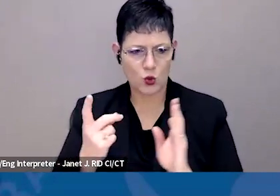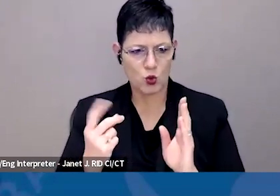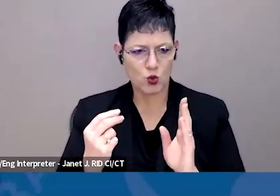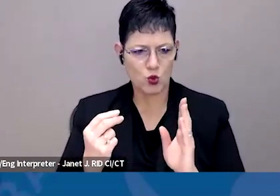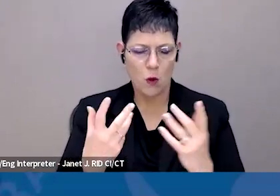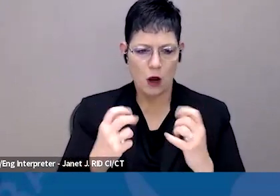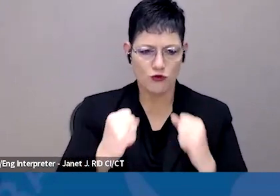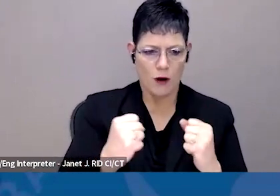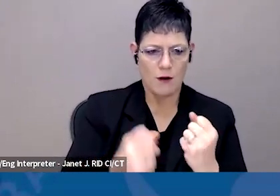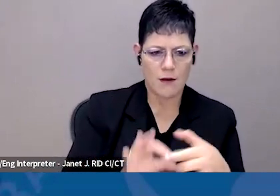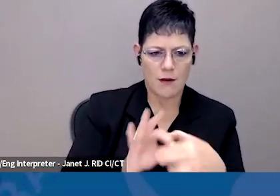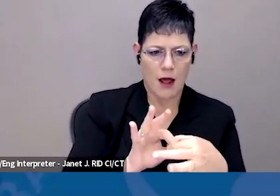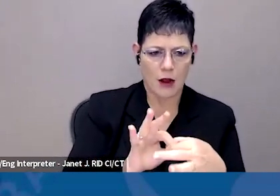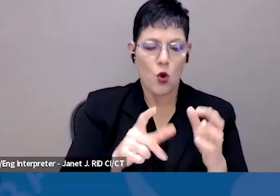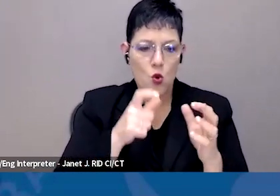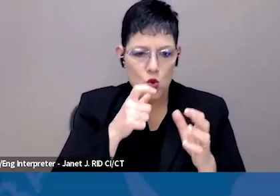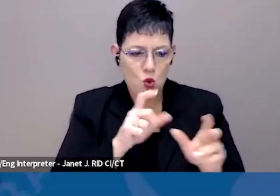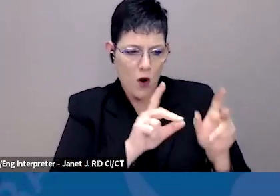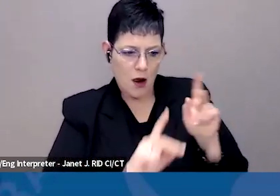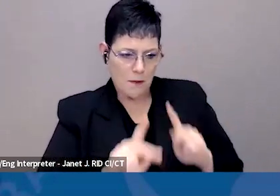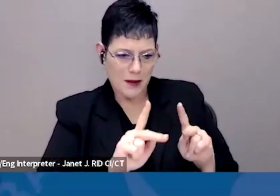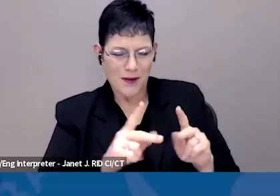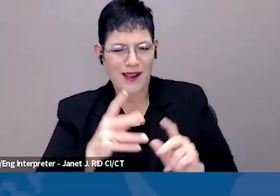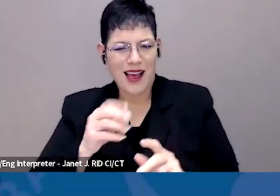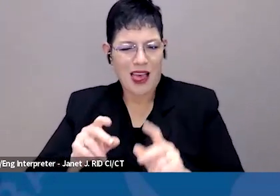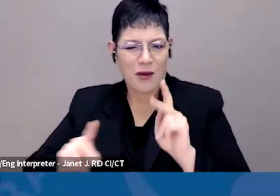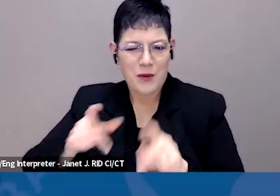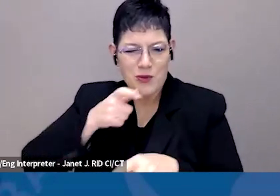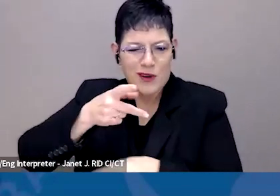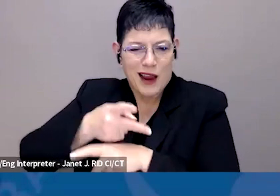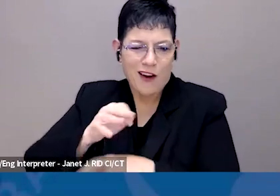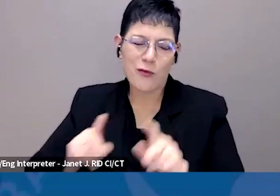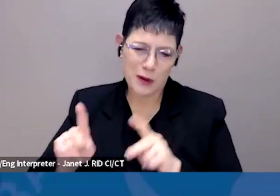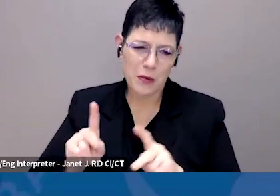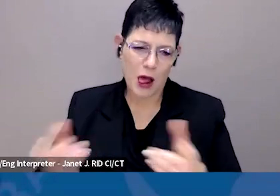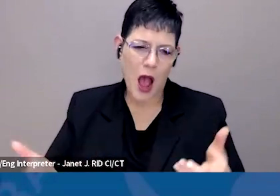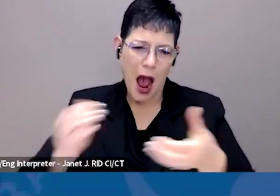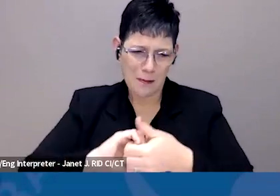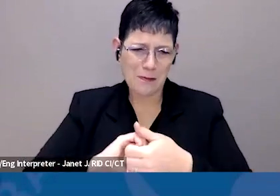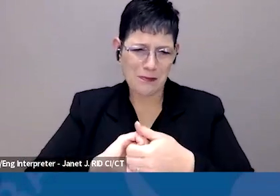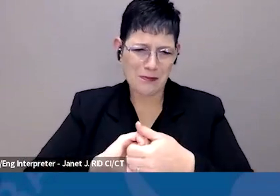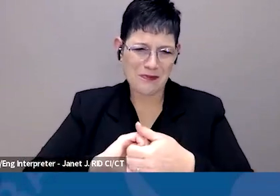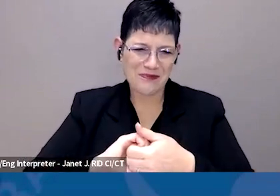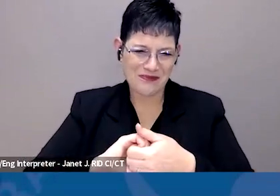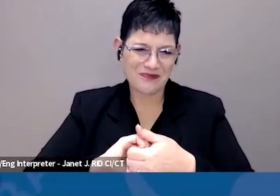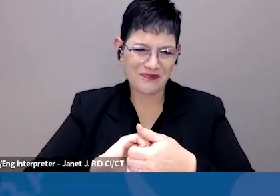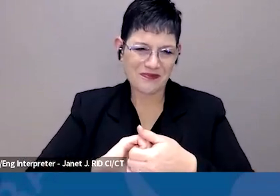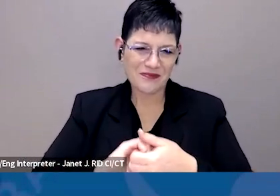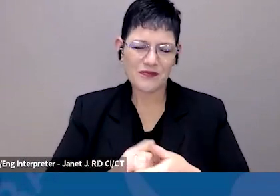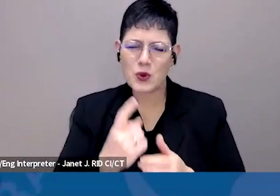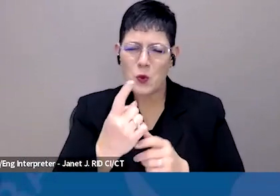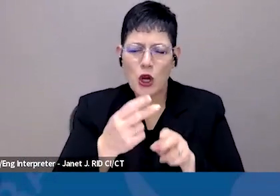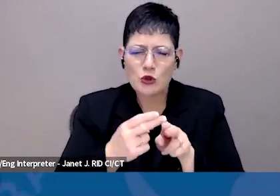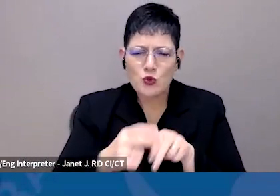strengthen connections between family caregivers and the paid caring workforce. I do want to take one moment to